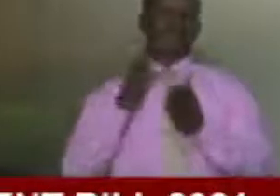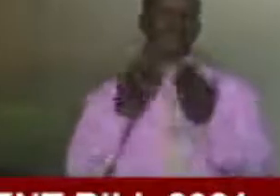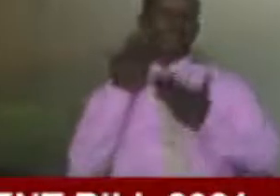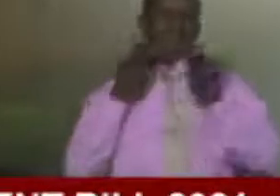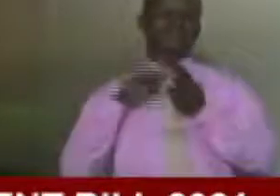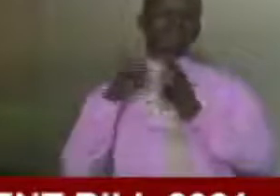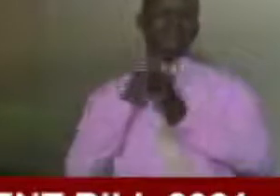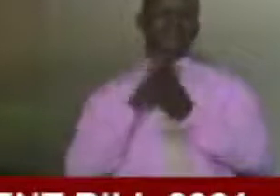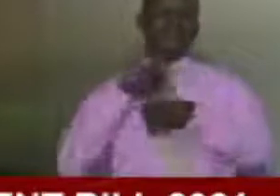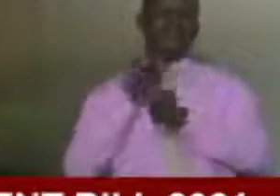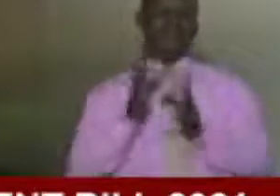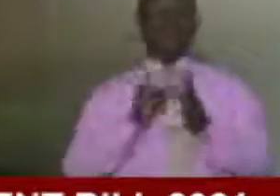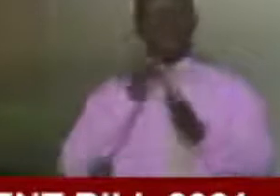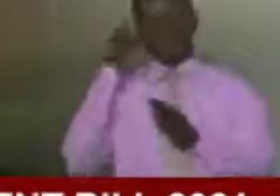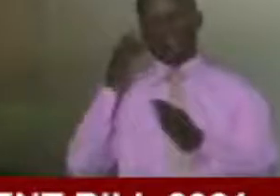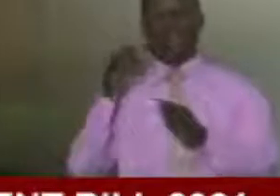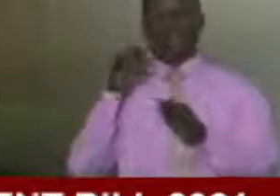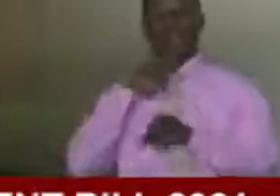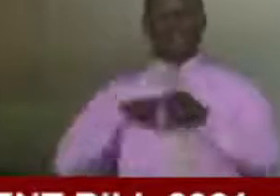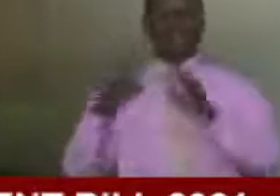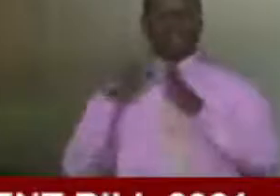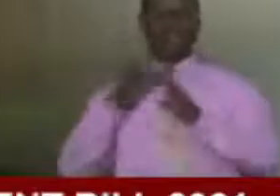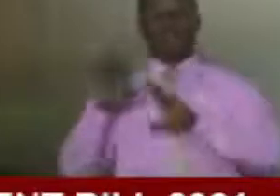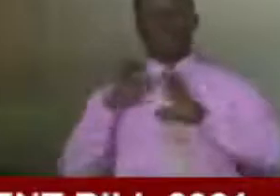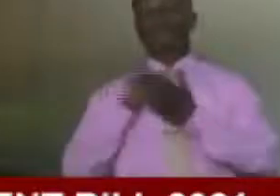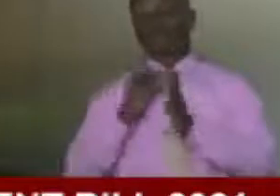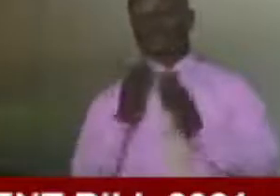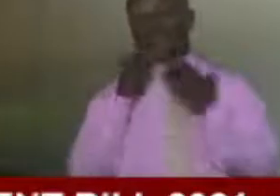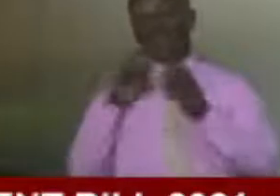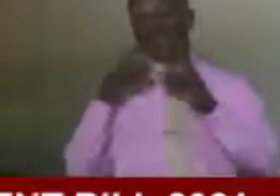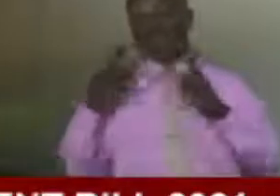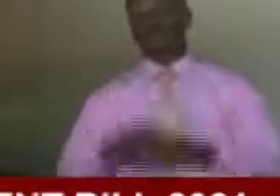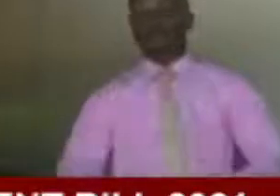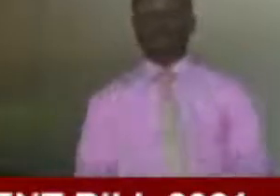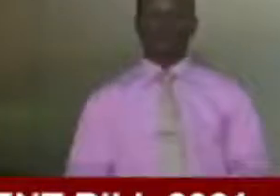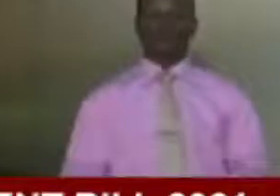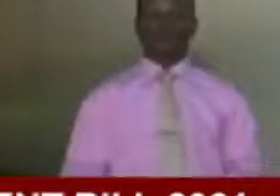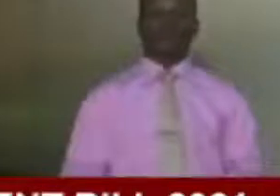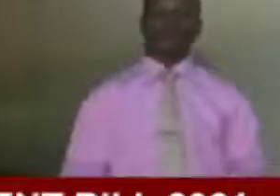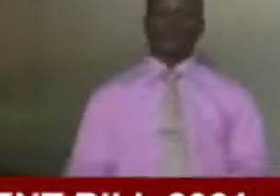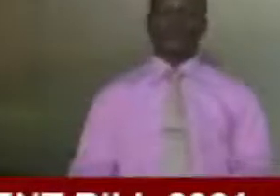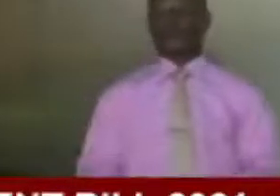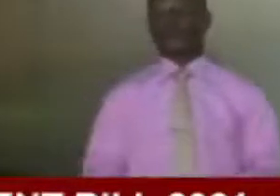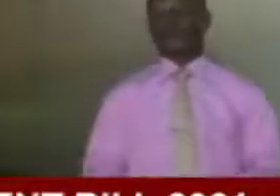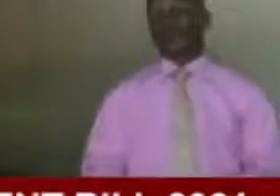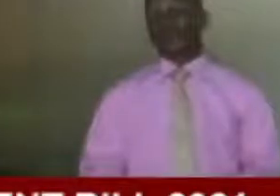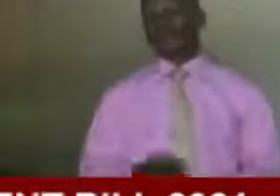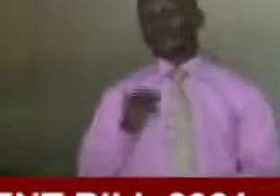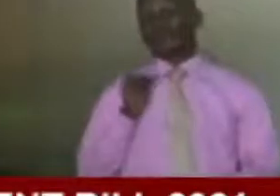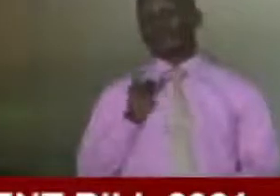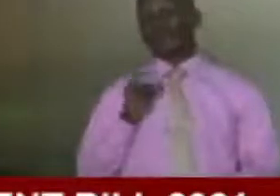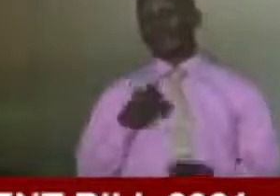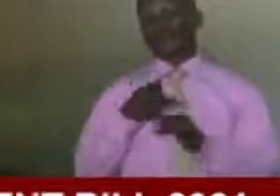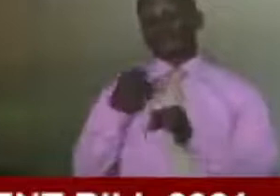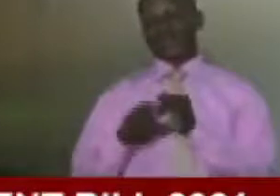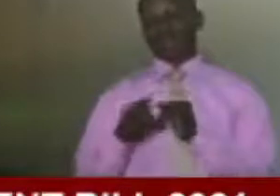legislation. I think that the National Assembly will do that in the shortest possible time. We'll round up this session. I have